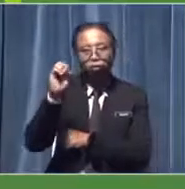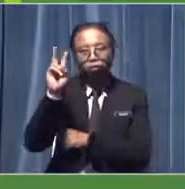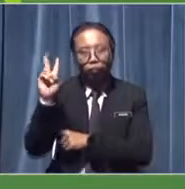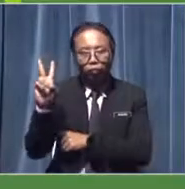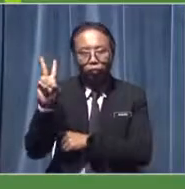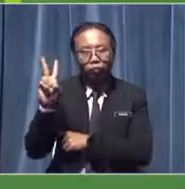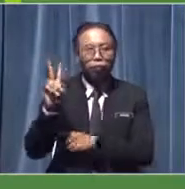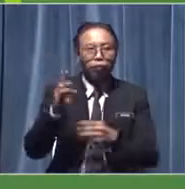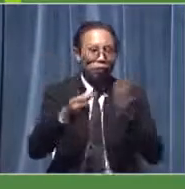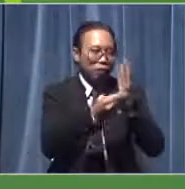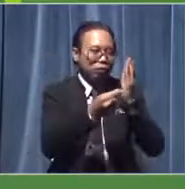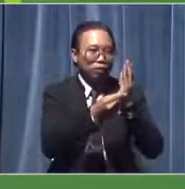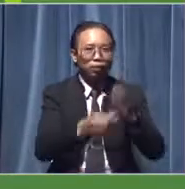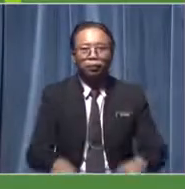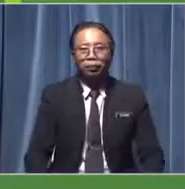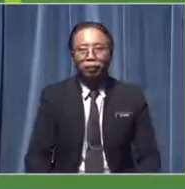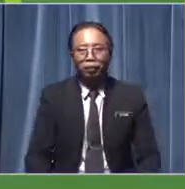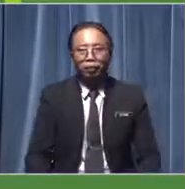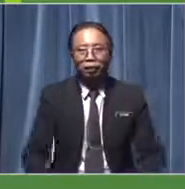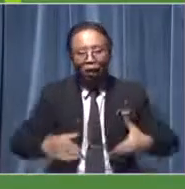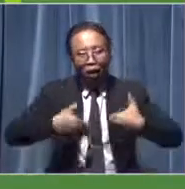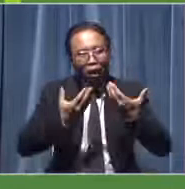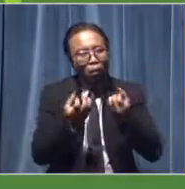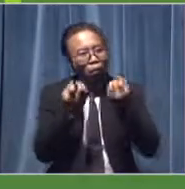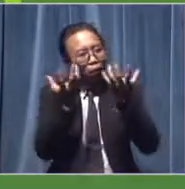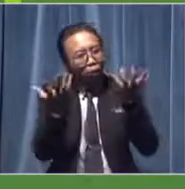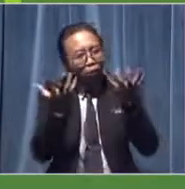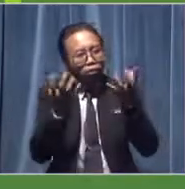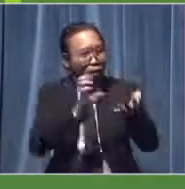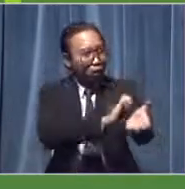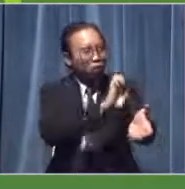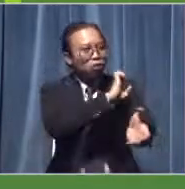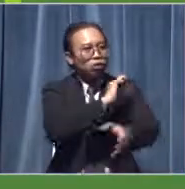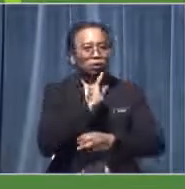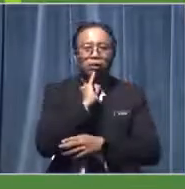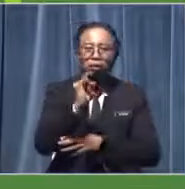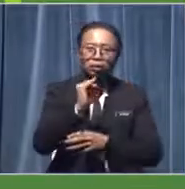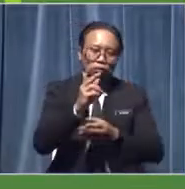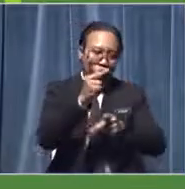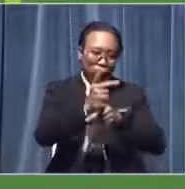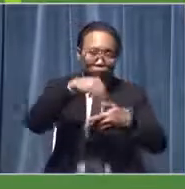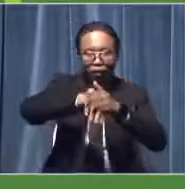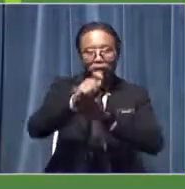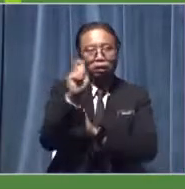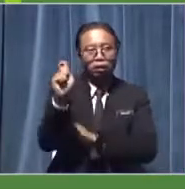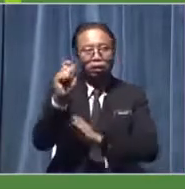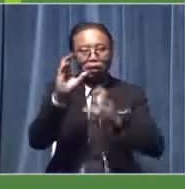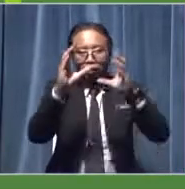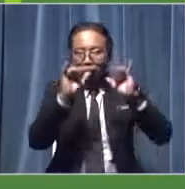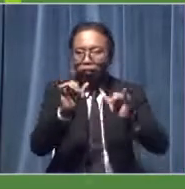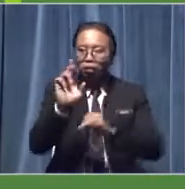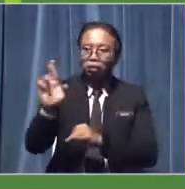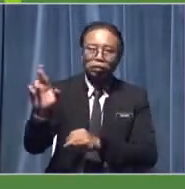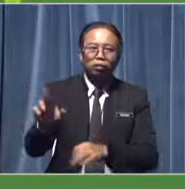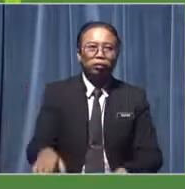6.00 volt battery, how much energy is stored in the capacitor?